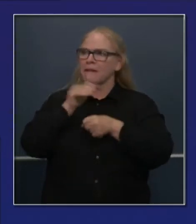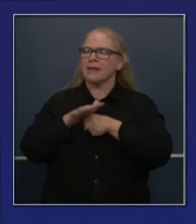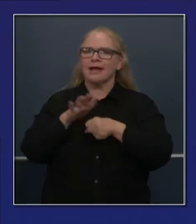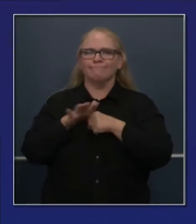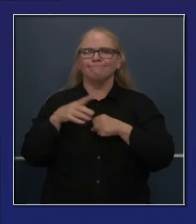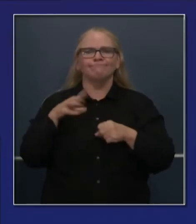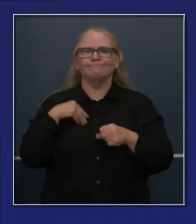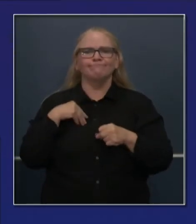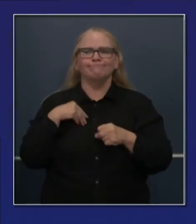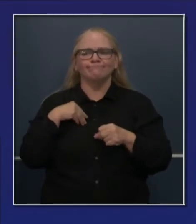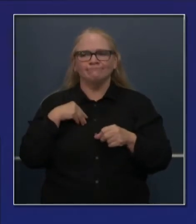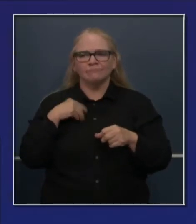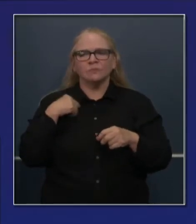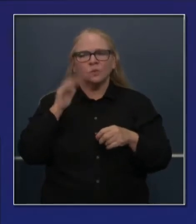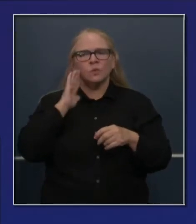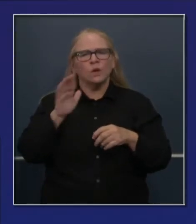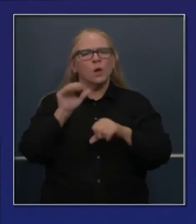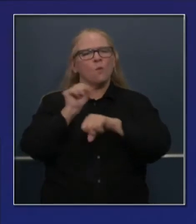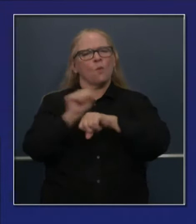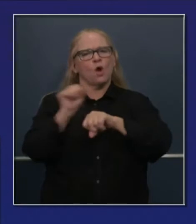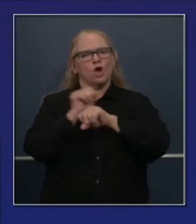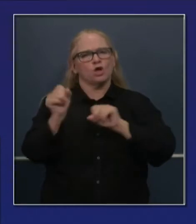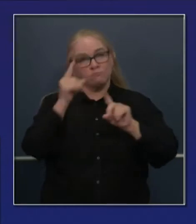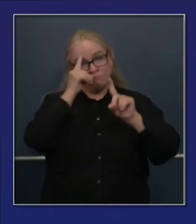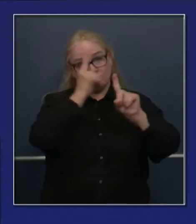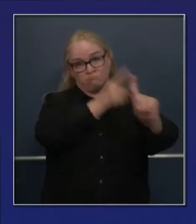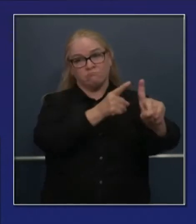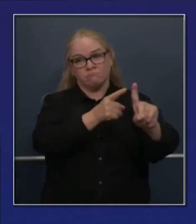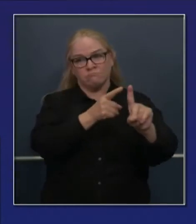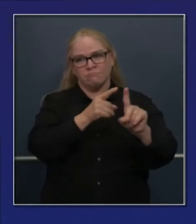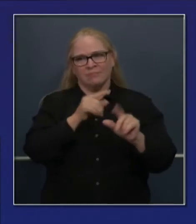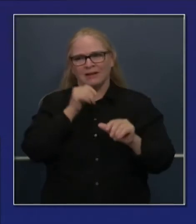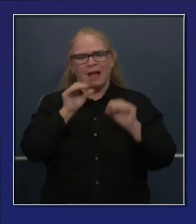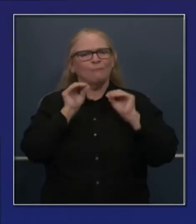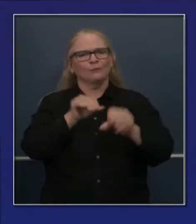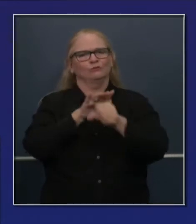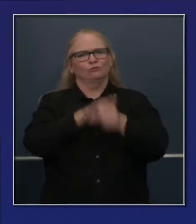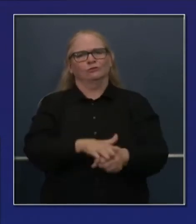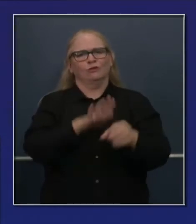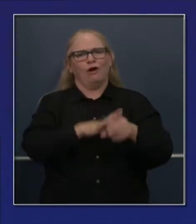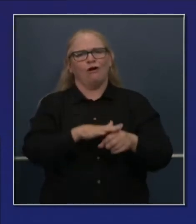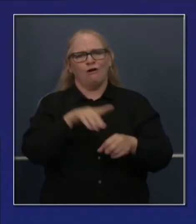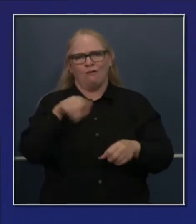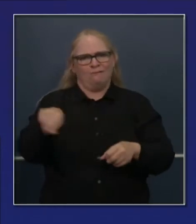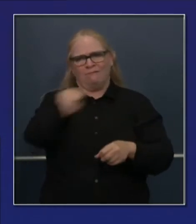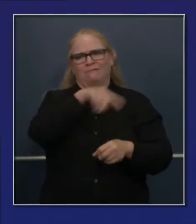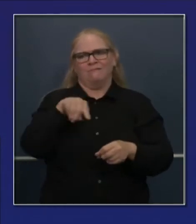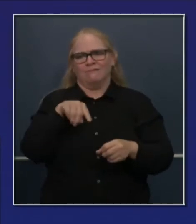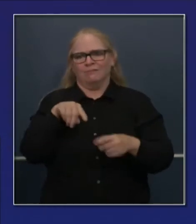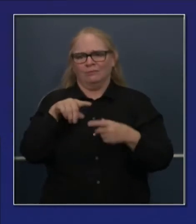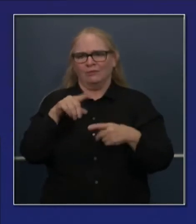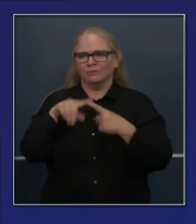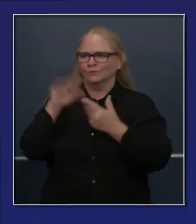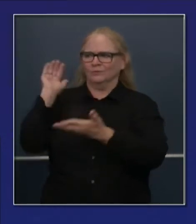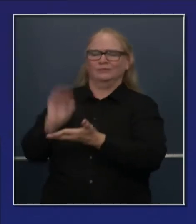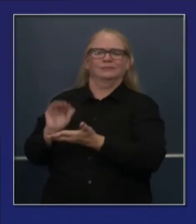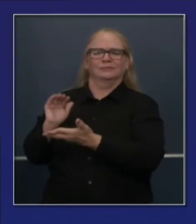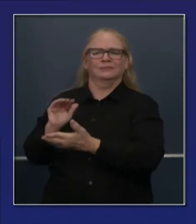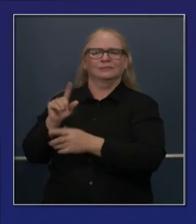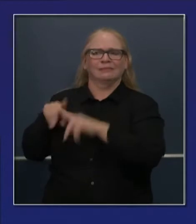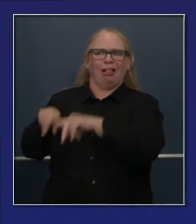to reduce the stress and reduce the need to reach that 4,400 megawatt